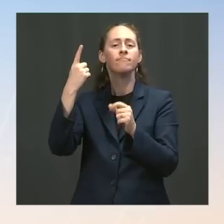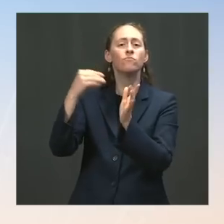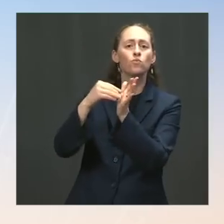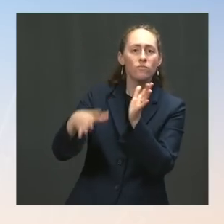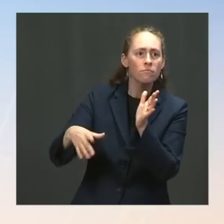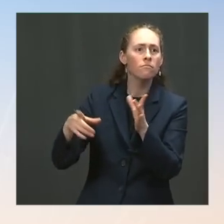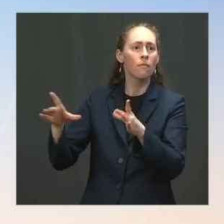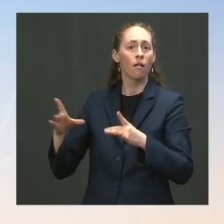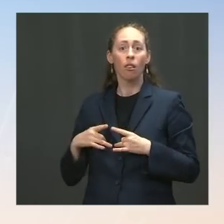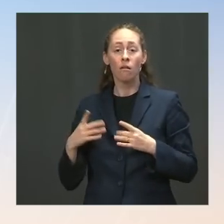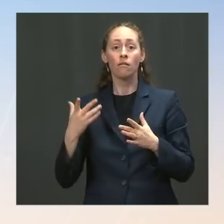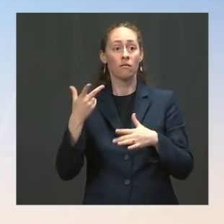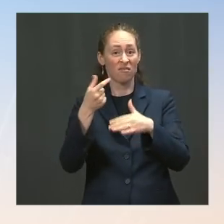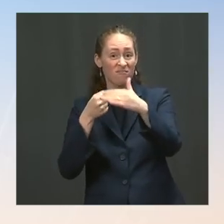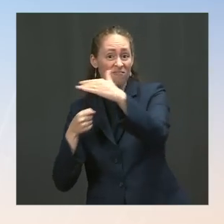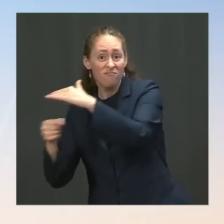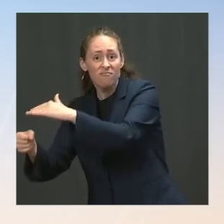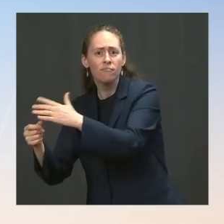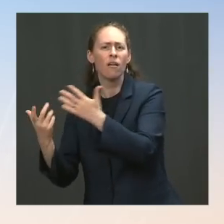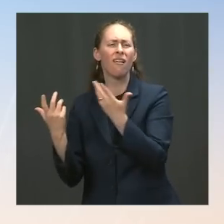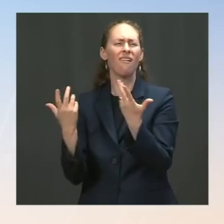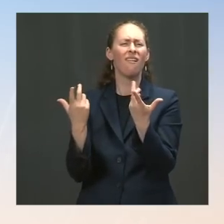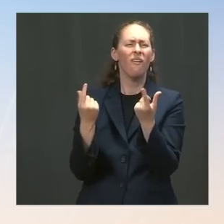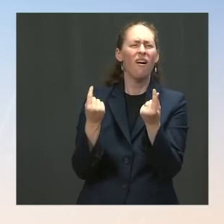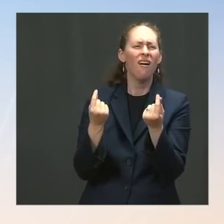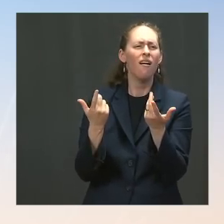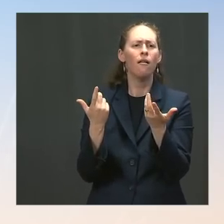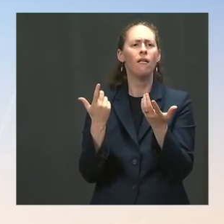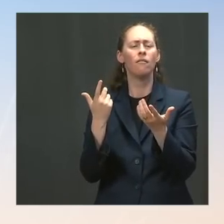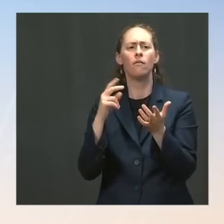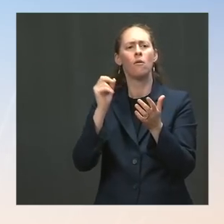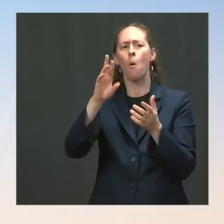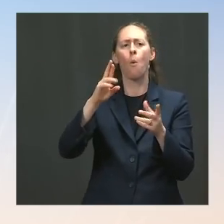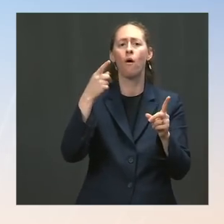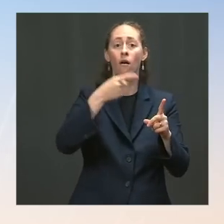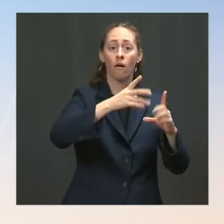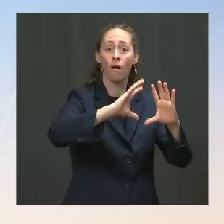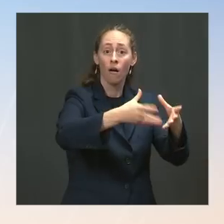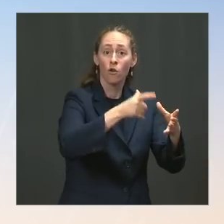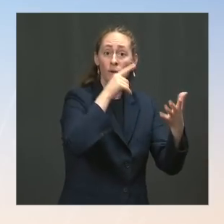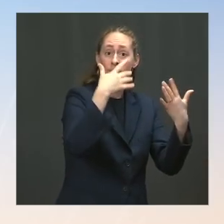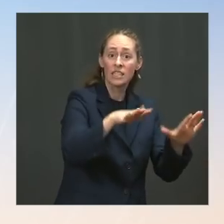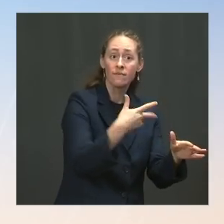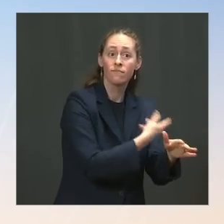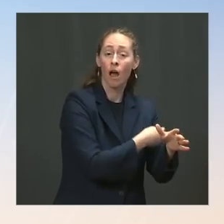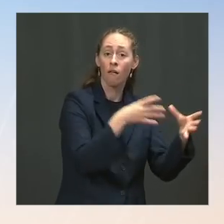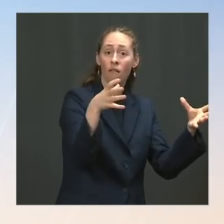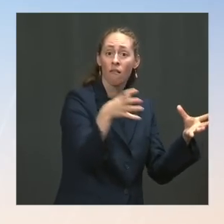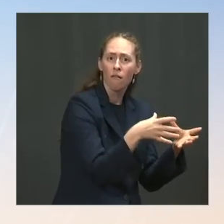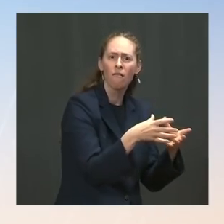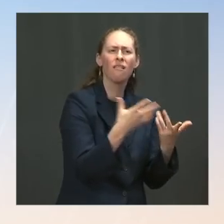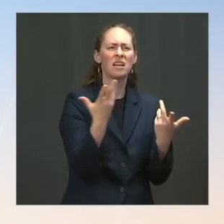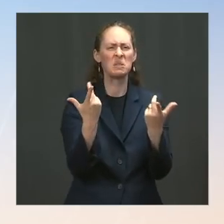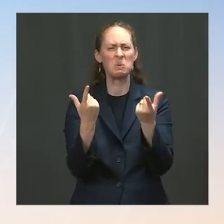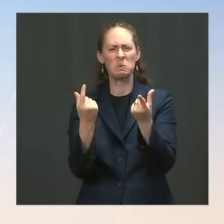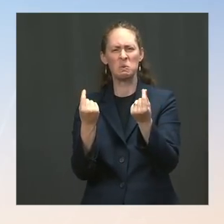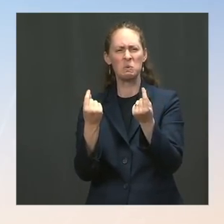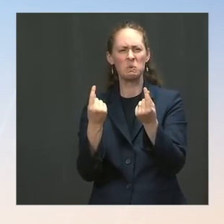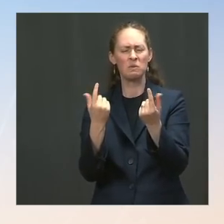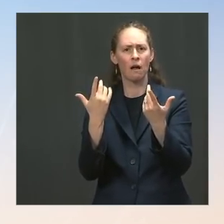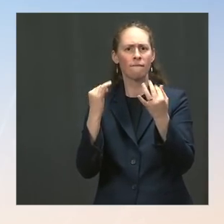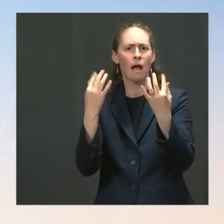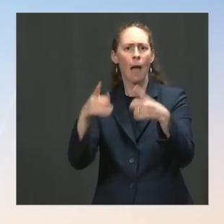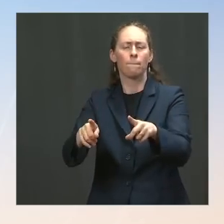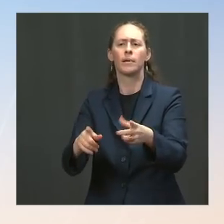if it's classrooms with only vaccinated children, mixed right. vaccination status? How are you going to deal with those dimensions? Thank you. We're working very closely